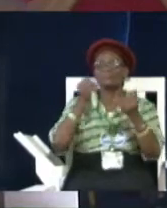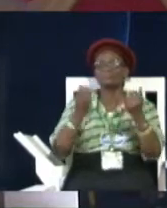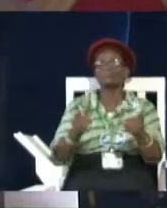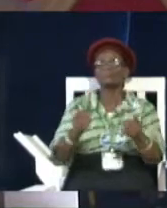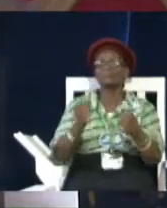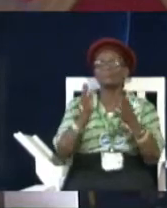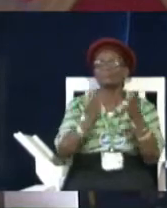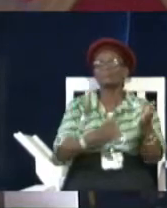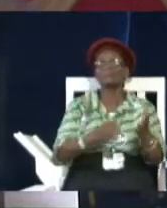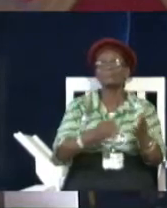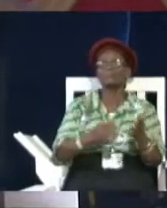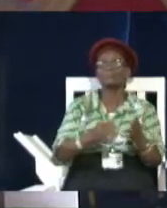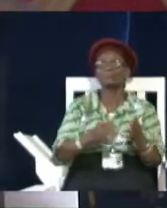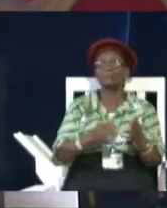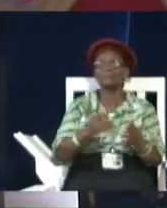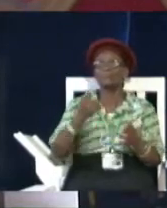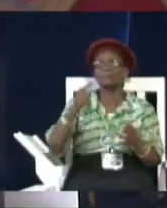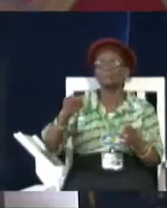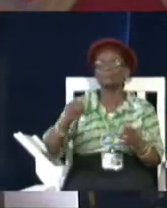Nobody's going to stop you